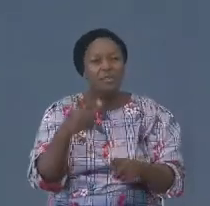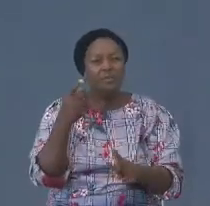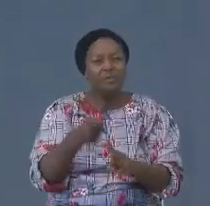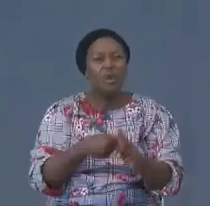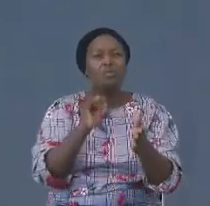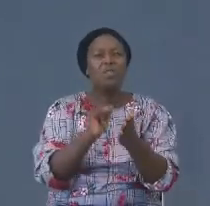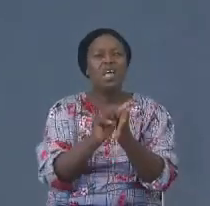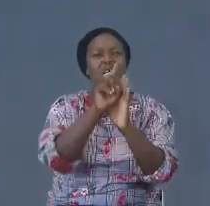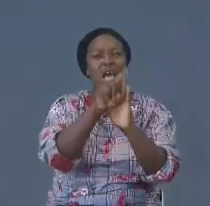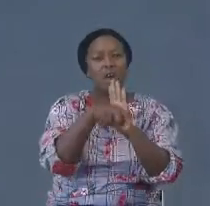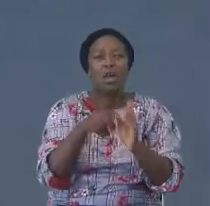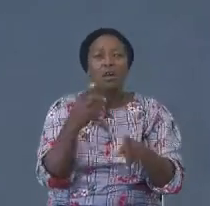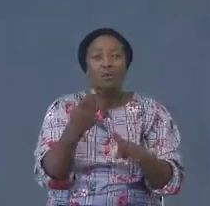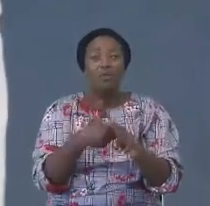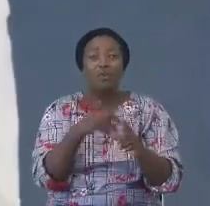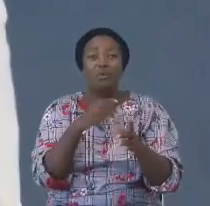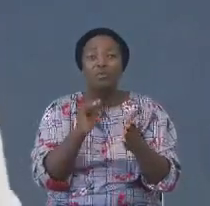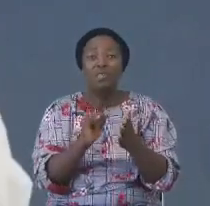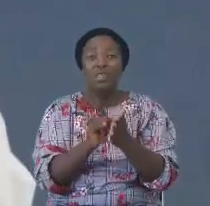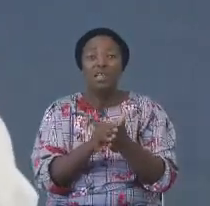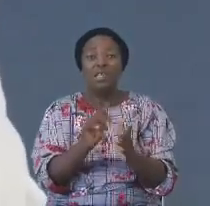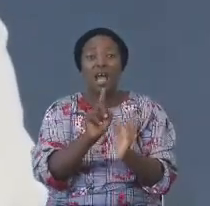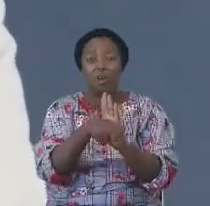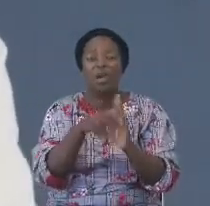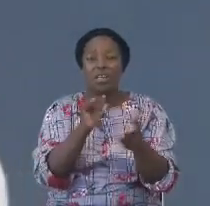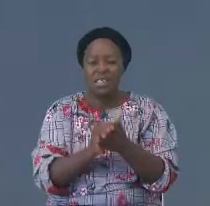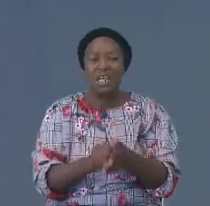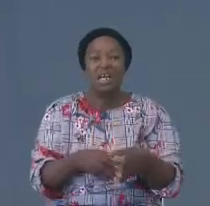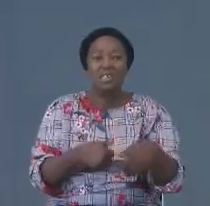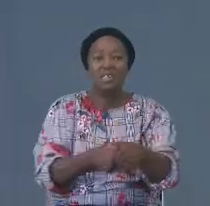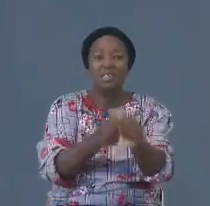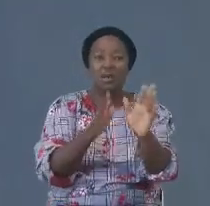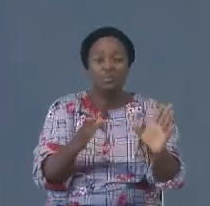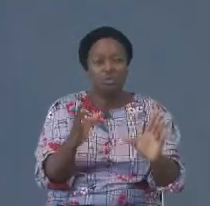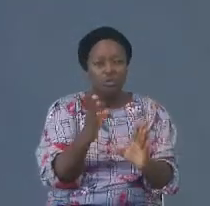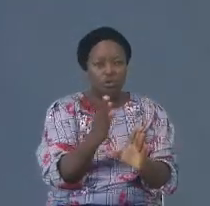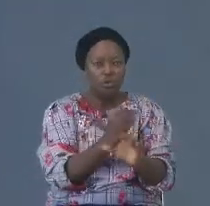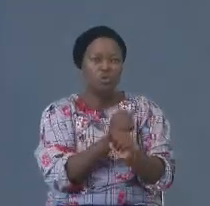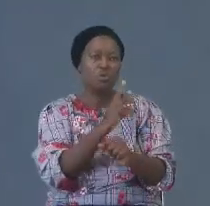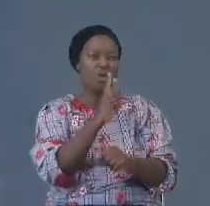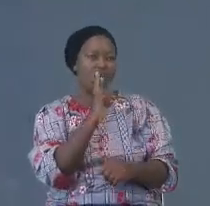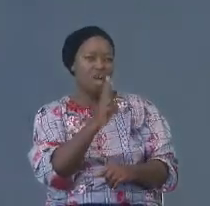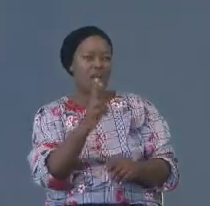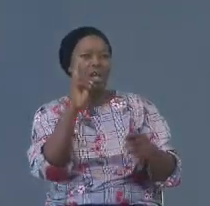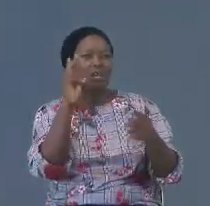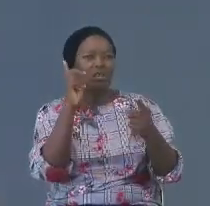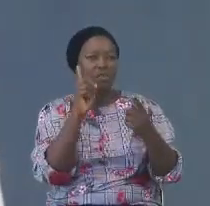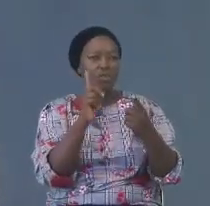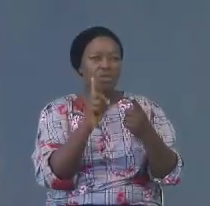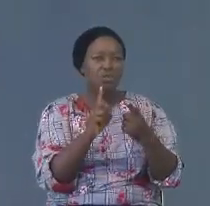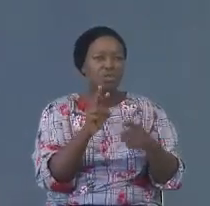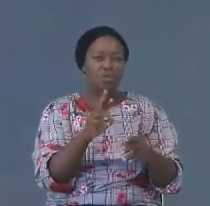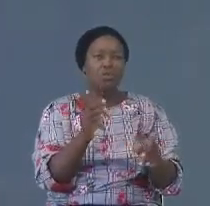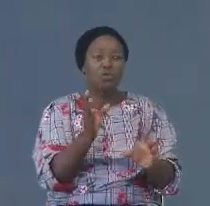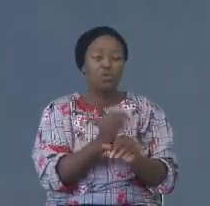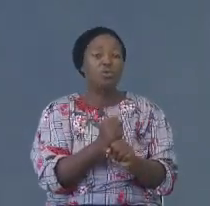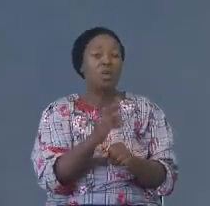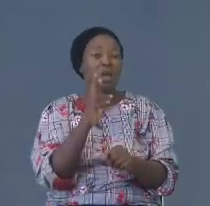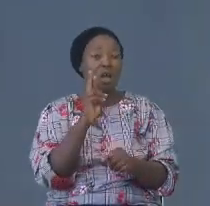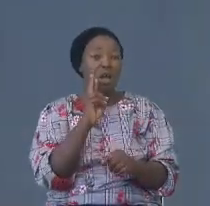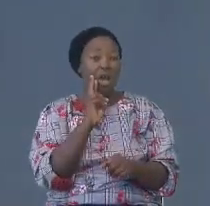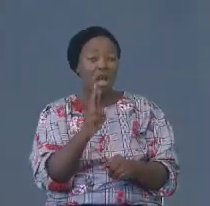get back in a long time. But from that hour, that disciple took